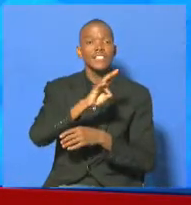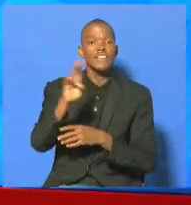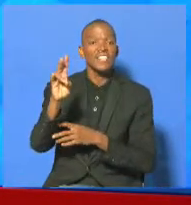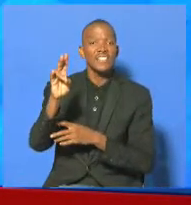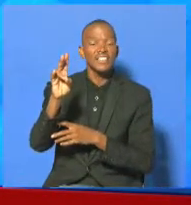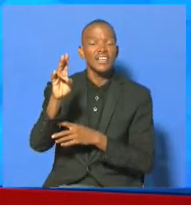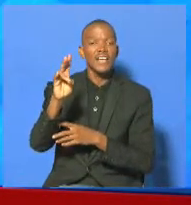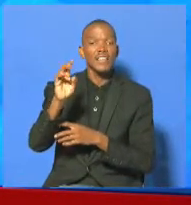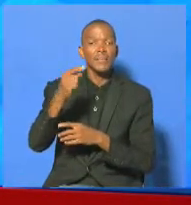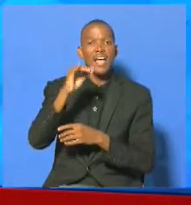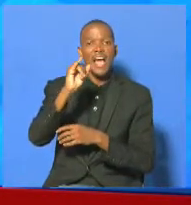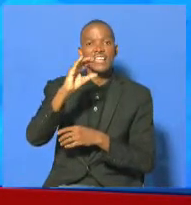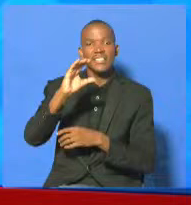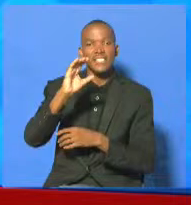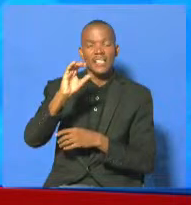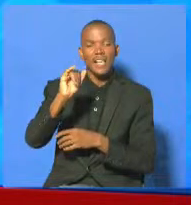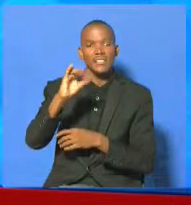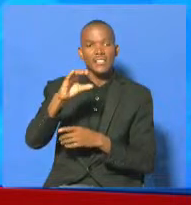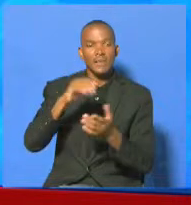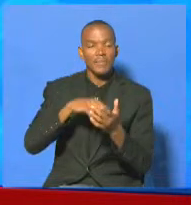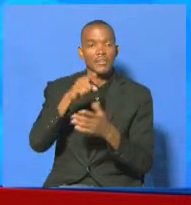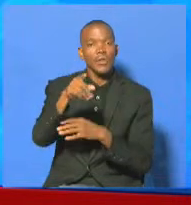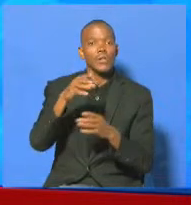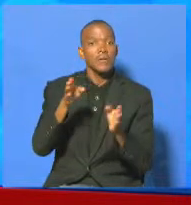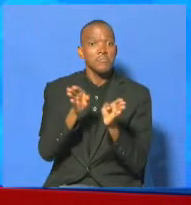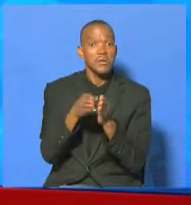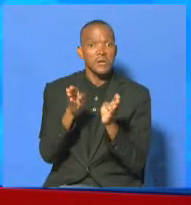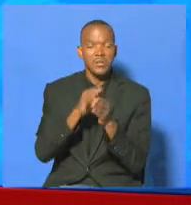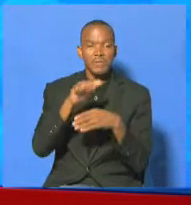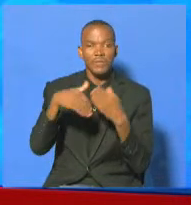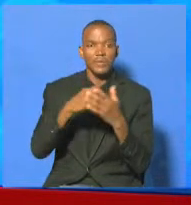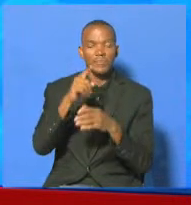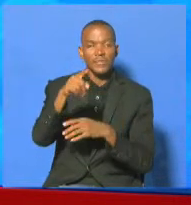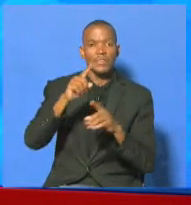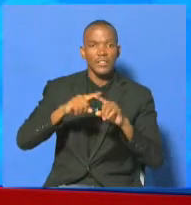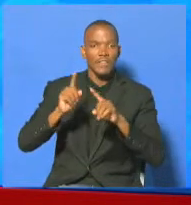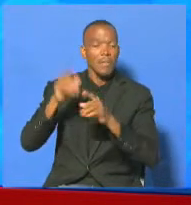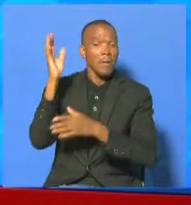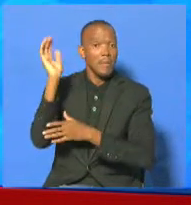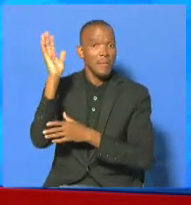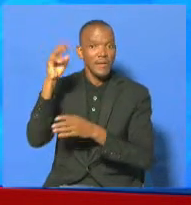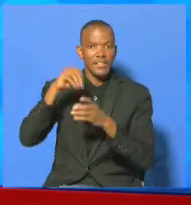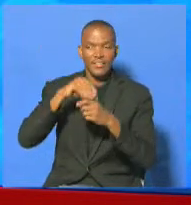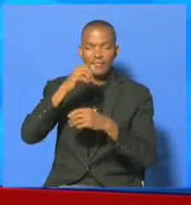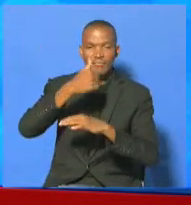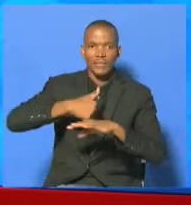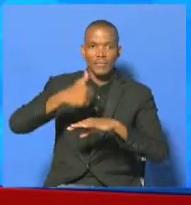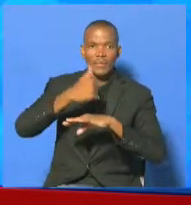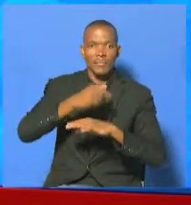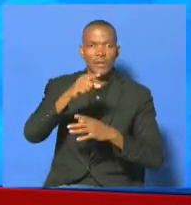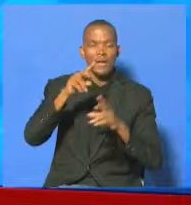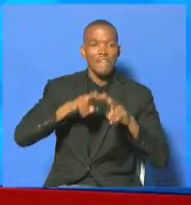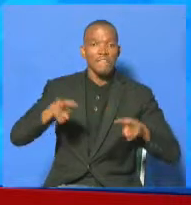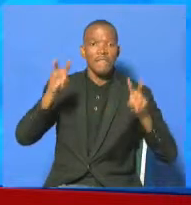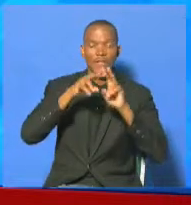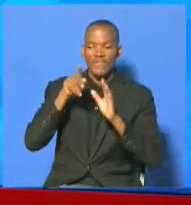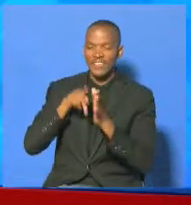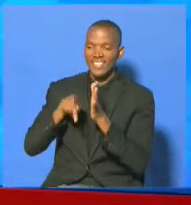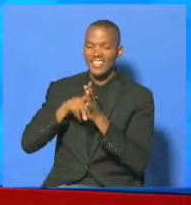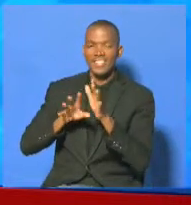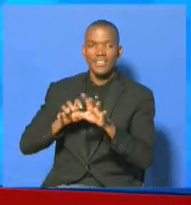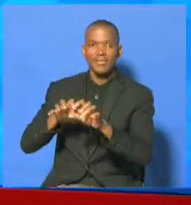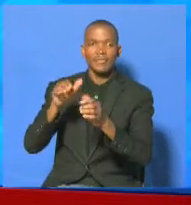the CIC General Assembly was officially opened today with various speakers taking to the stage the value of hunting in